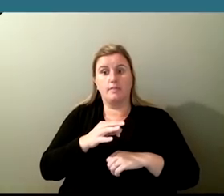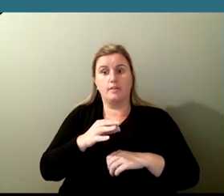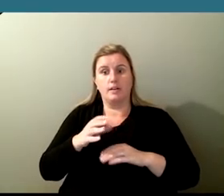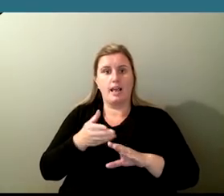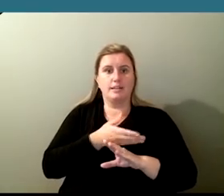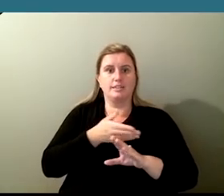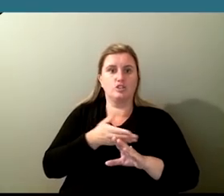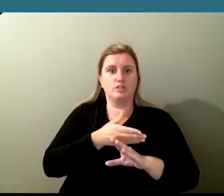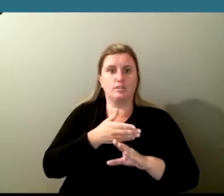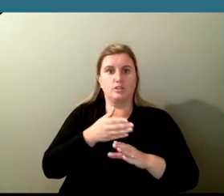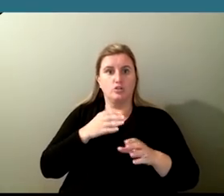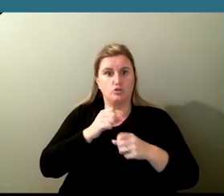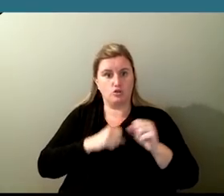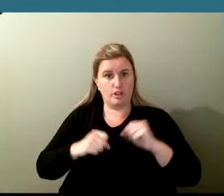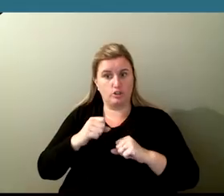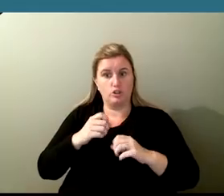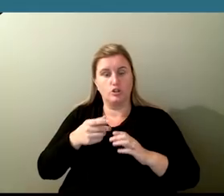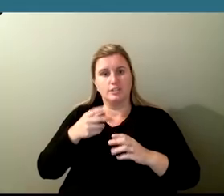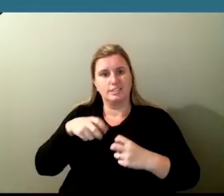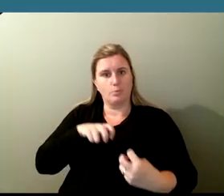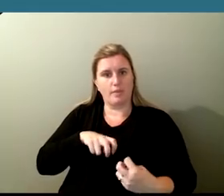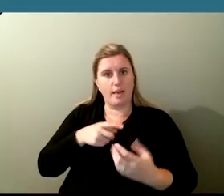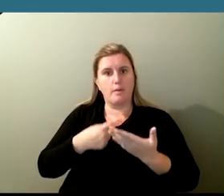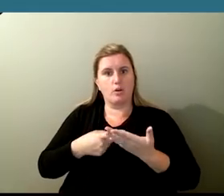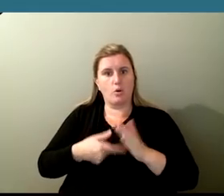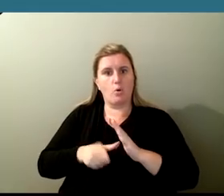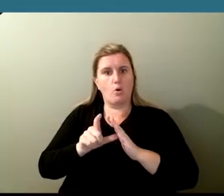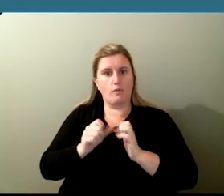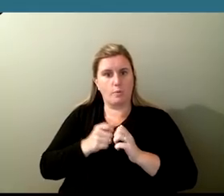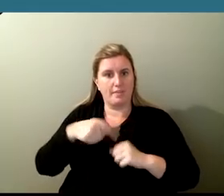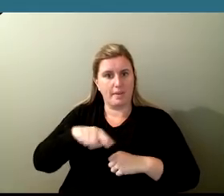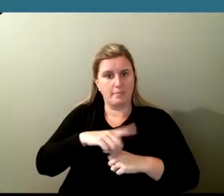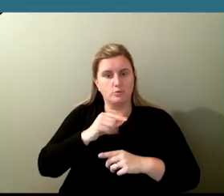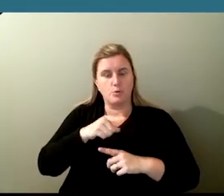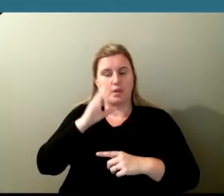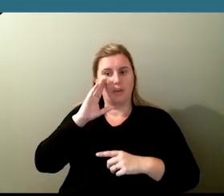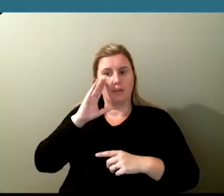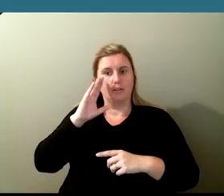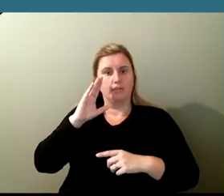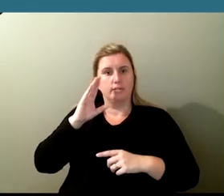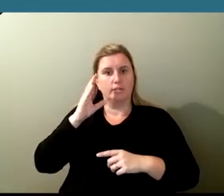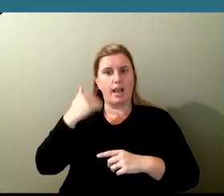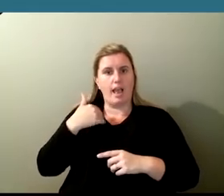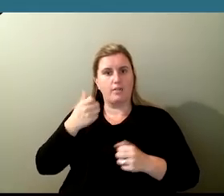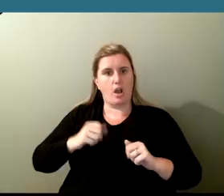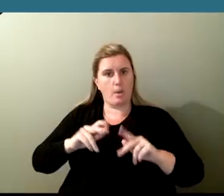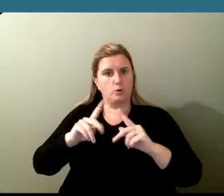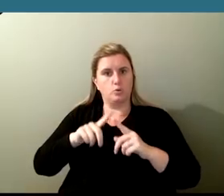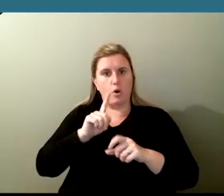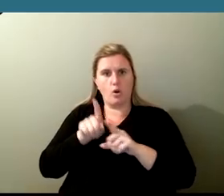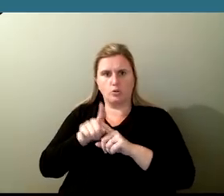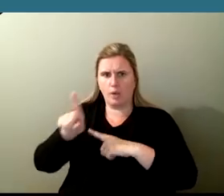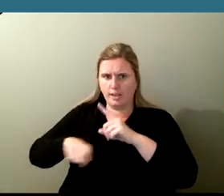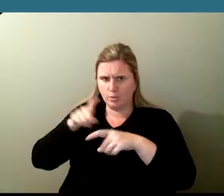strategies. So sit down with them, go over these specific procedures with them so that they have an opportunity to also ask